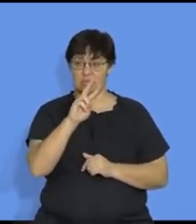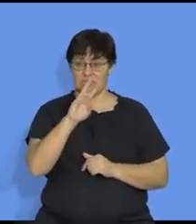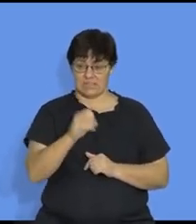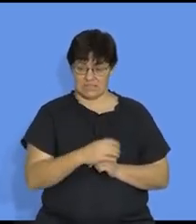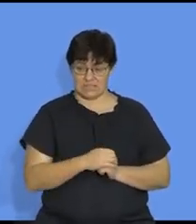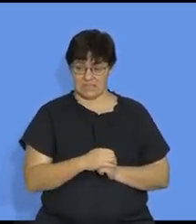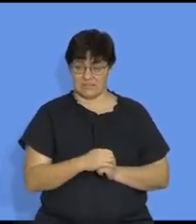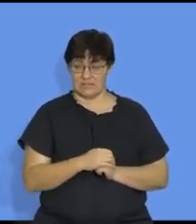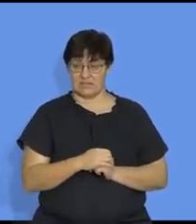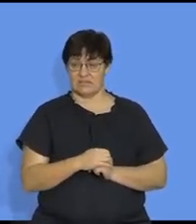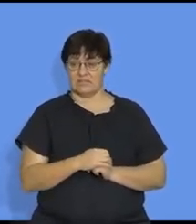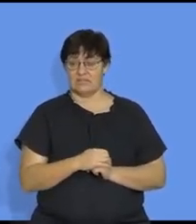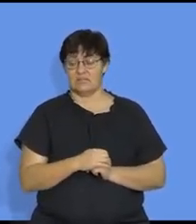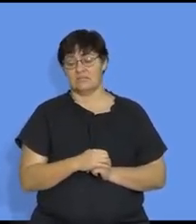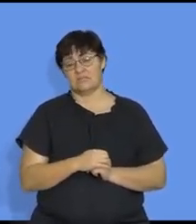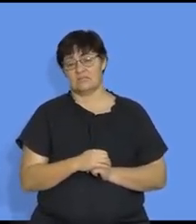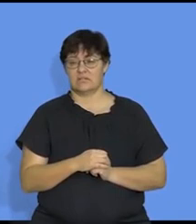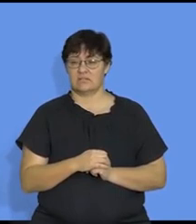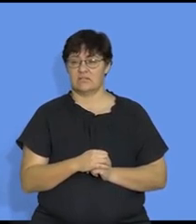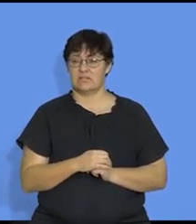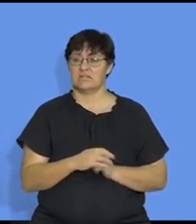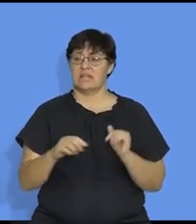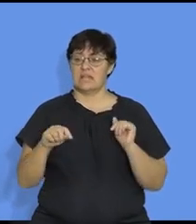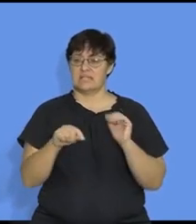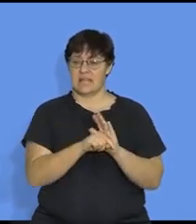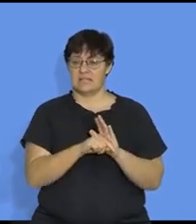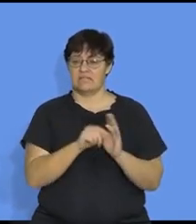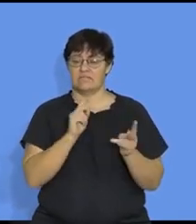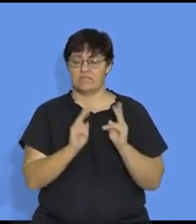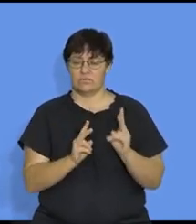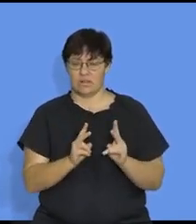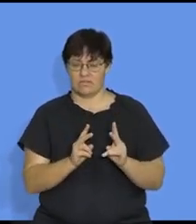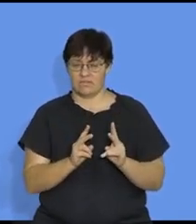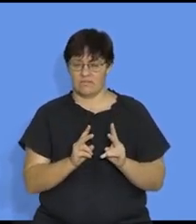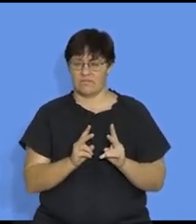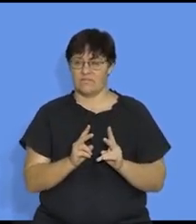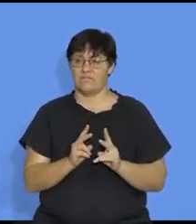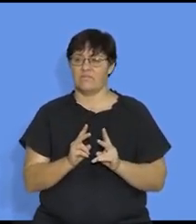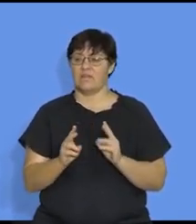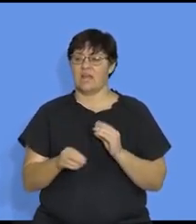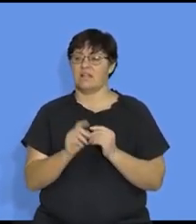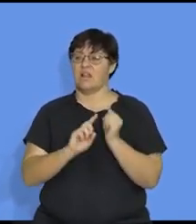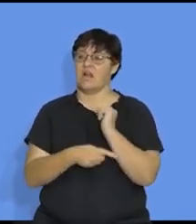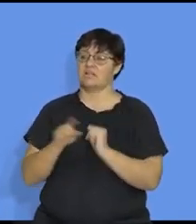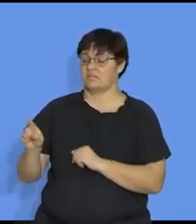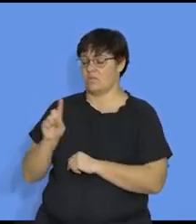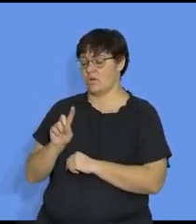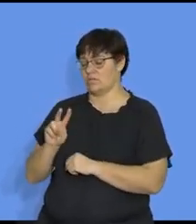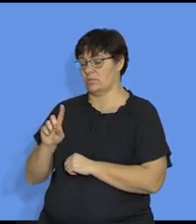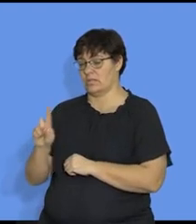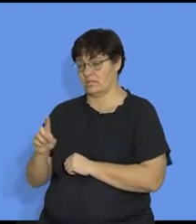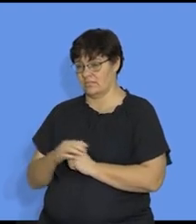I'm going to have a, which is negative 12. Then I'm going to add the value of the last term, which